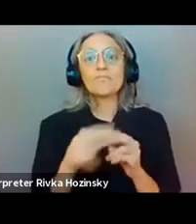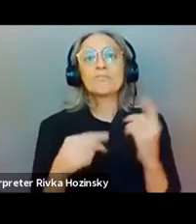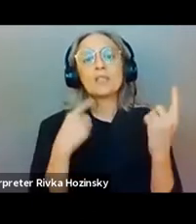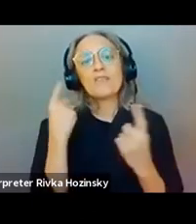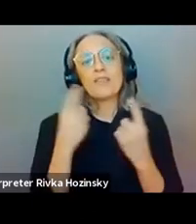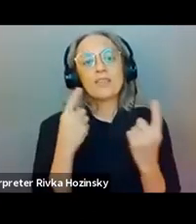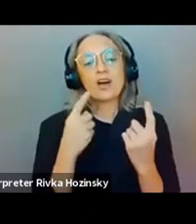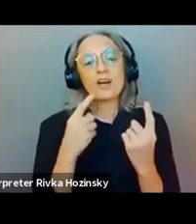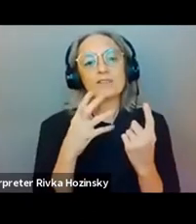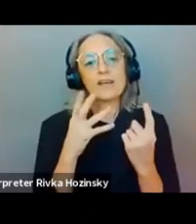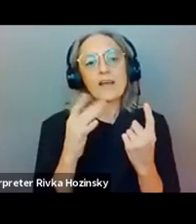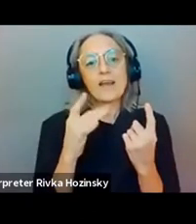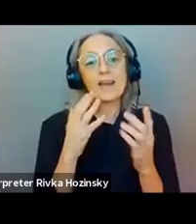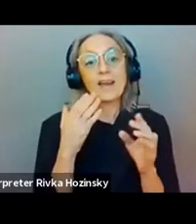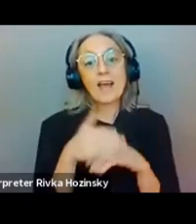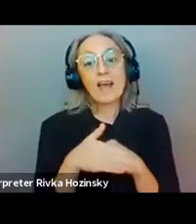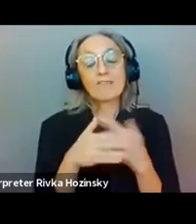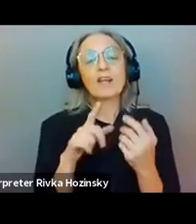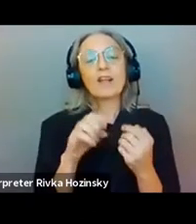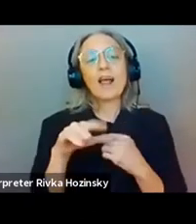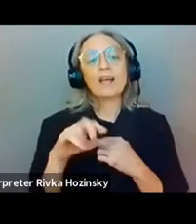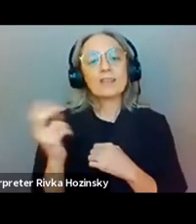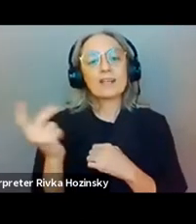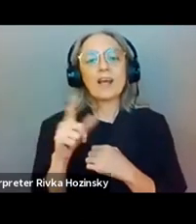and afterwards,